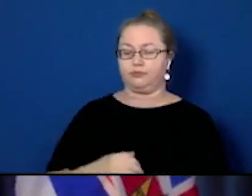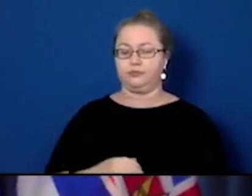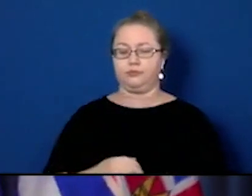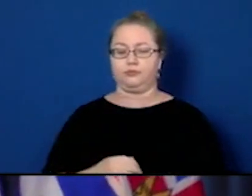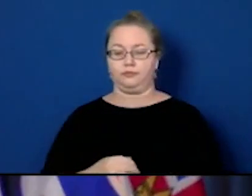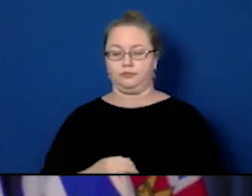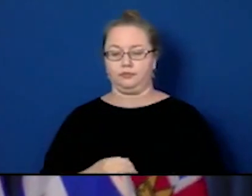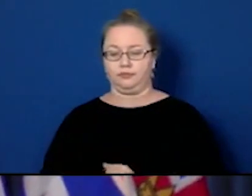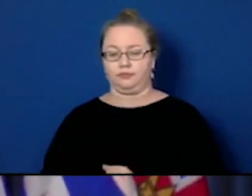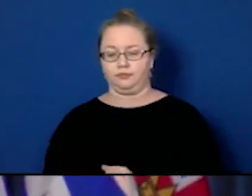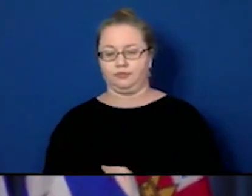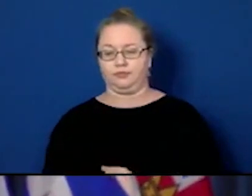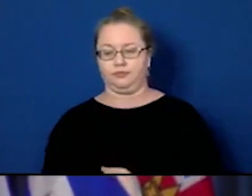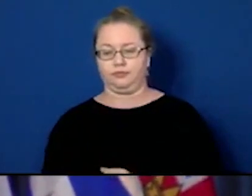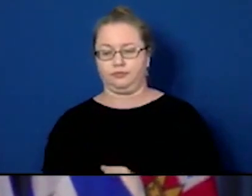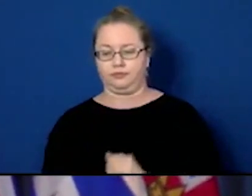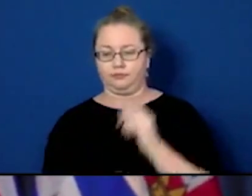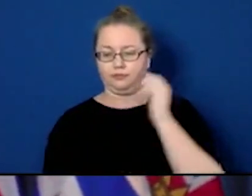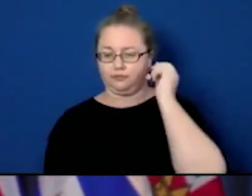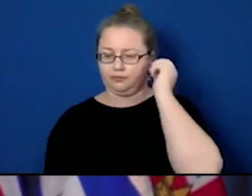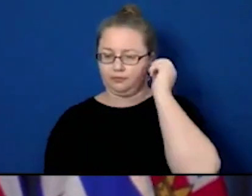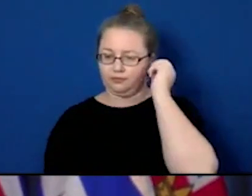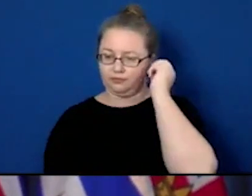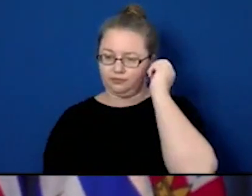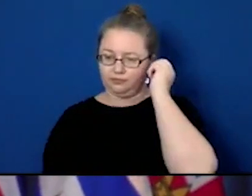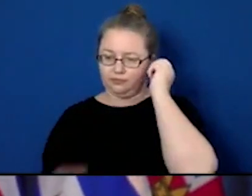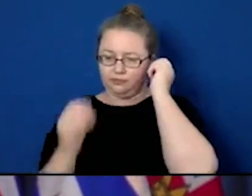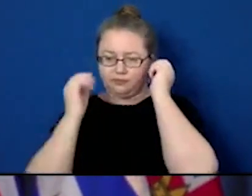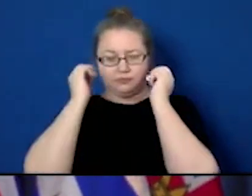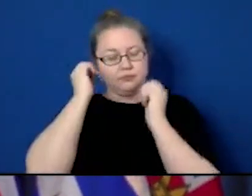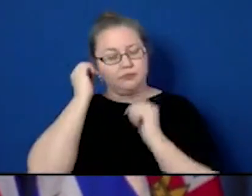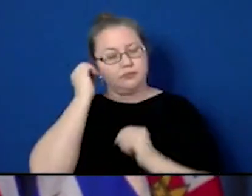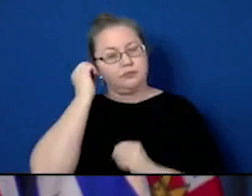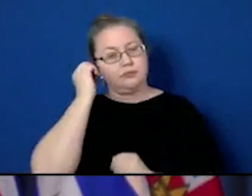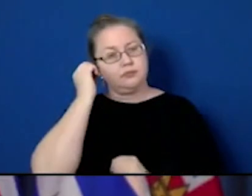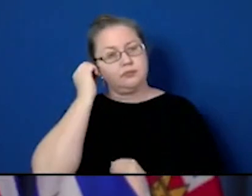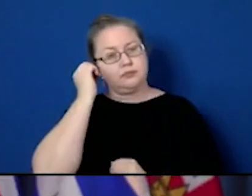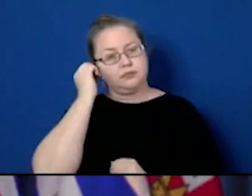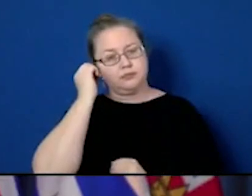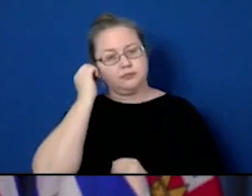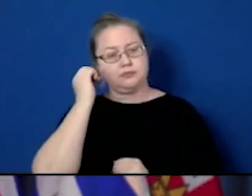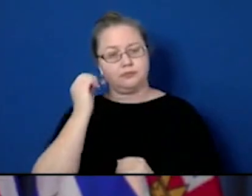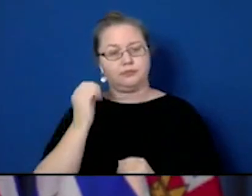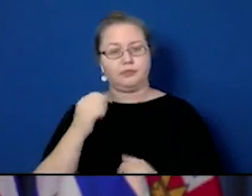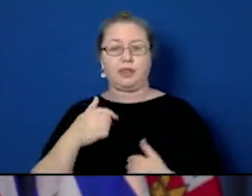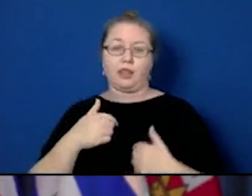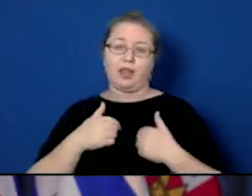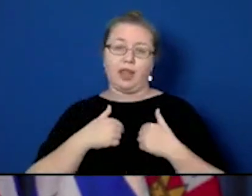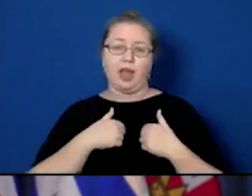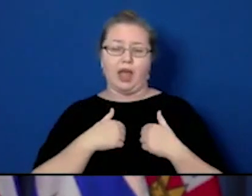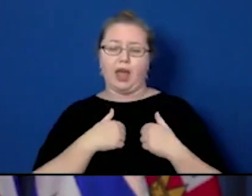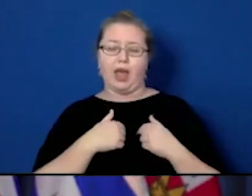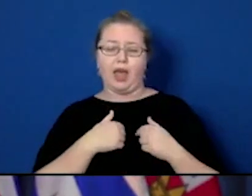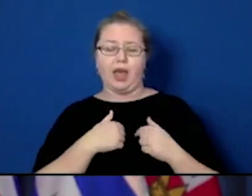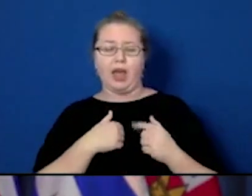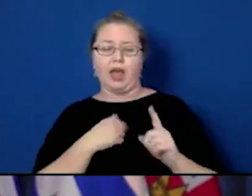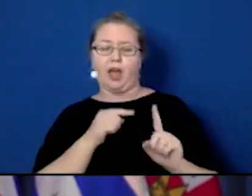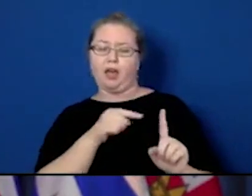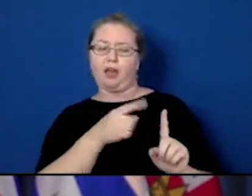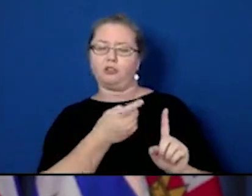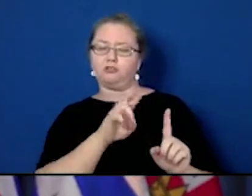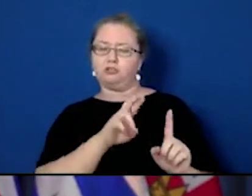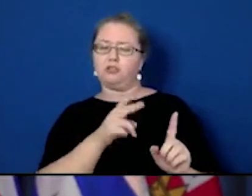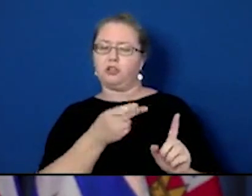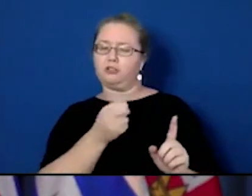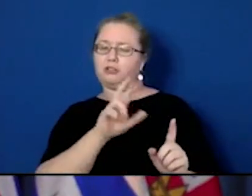I was going to say, Dr. Henry, in some years I've done hundreds of spin classes, but this year, 0. No spinning